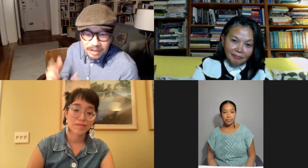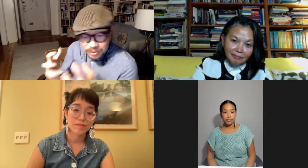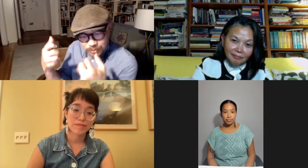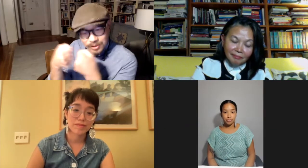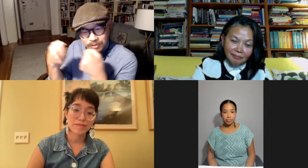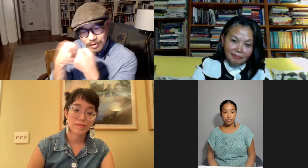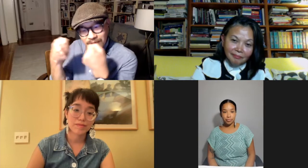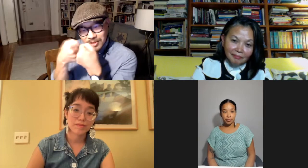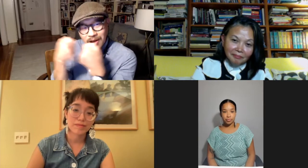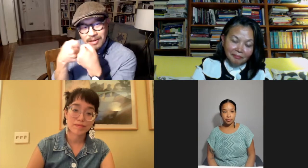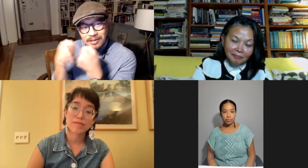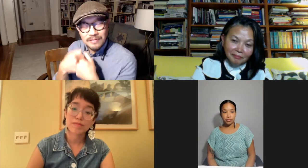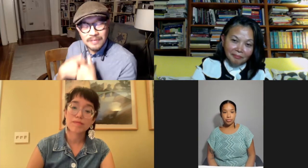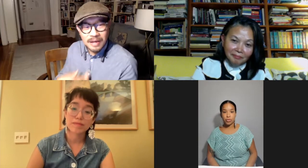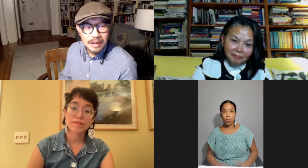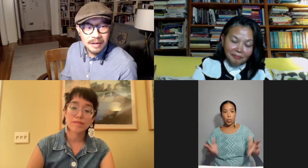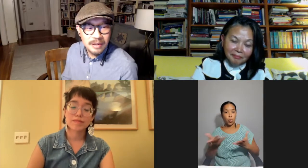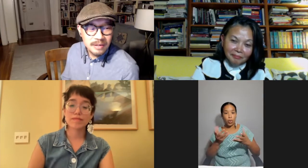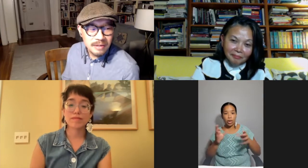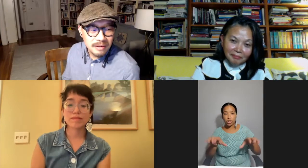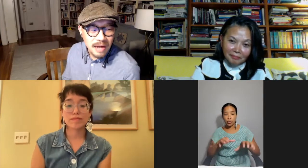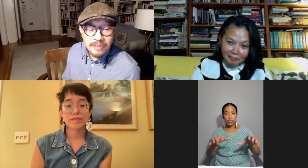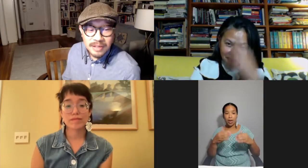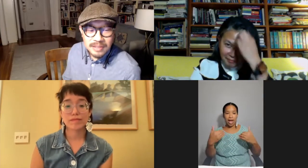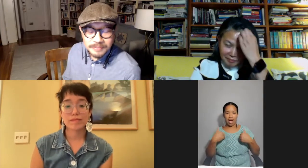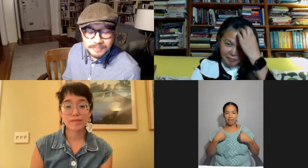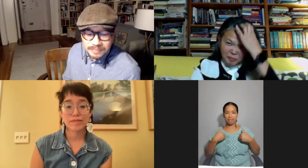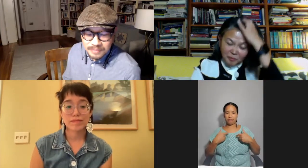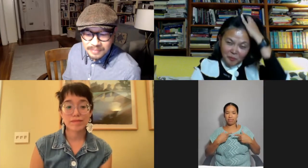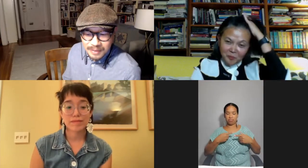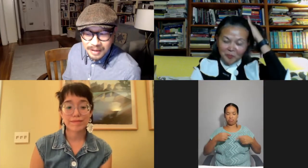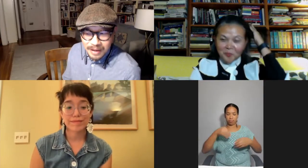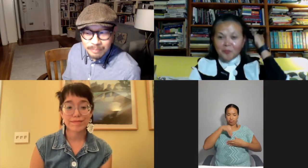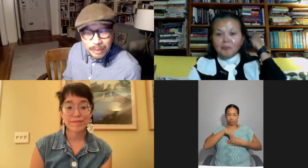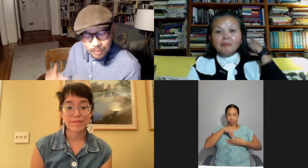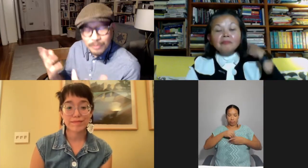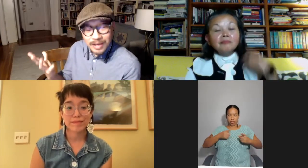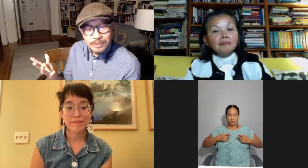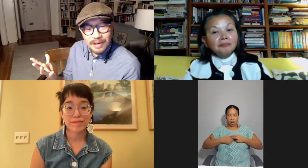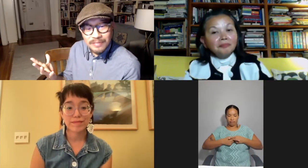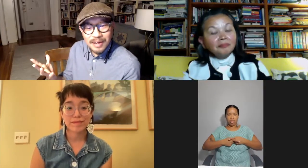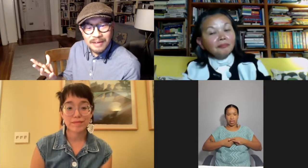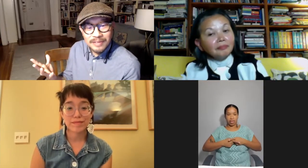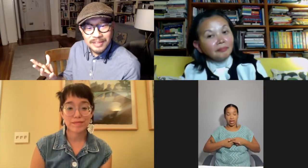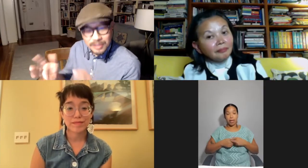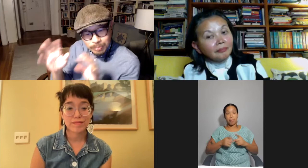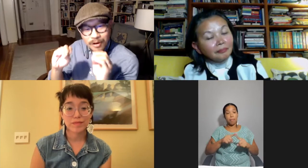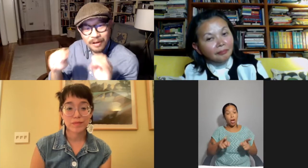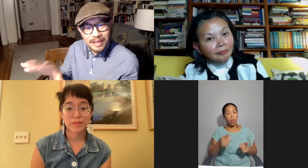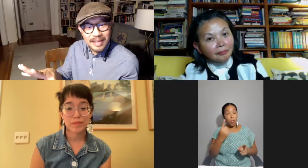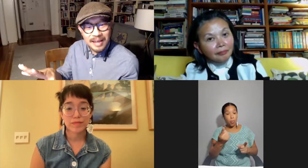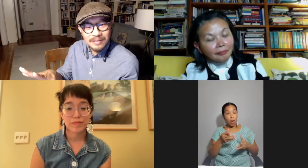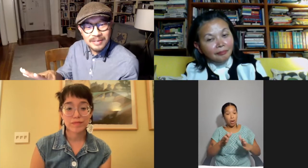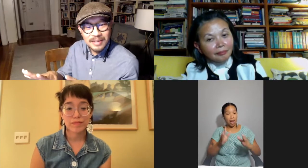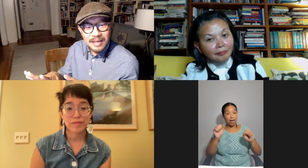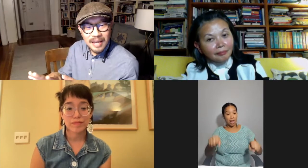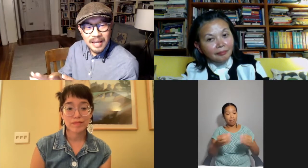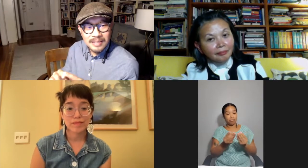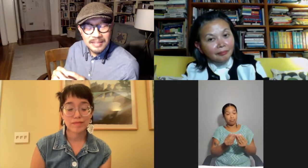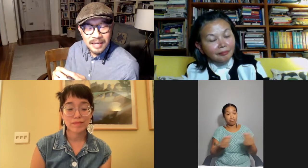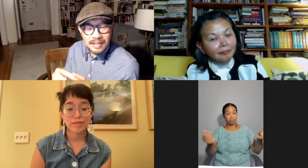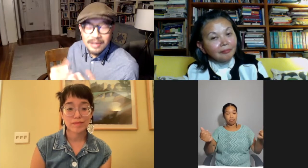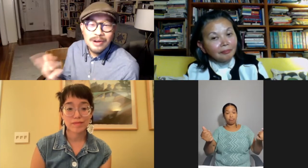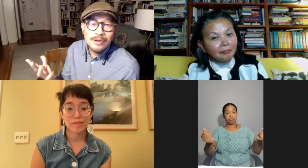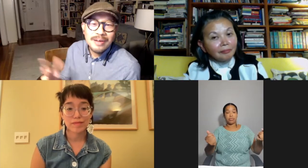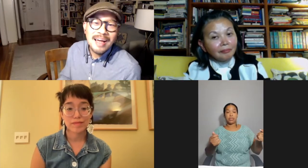what are you going to do? So you have this cognitive conflict. But one way to resolve that conflict is to put all that down